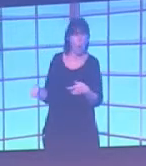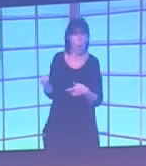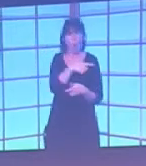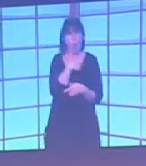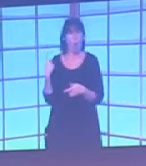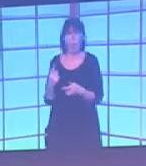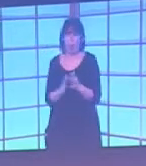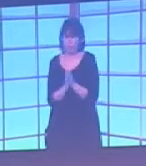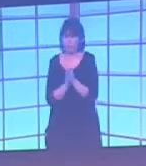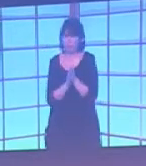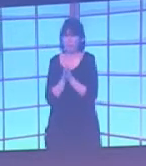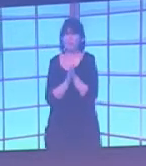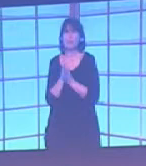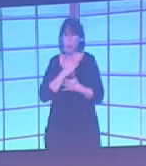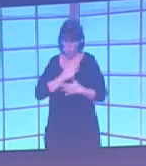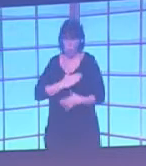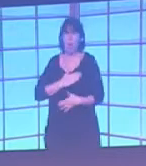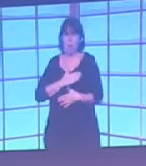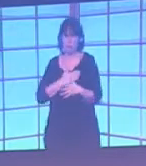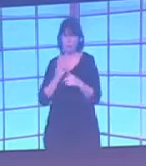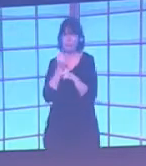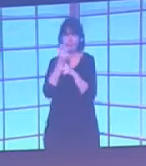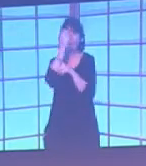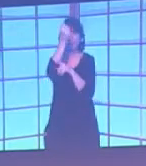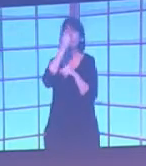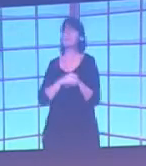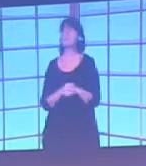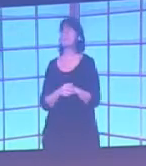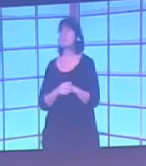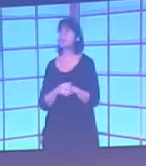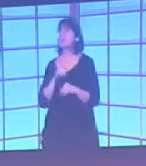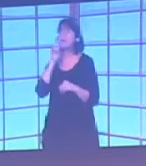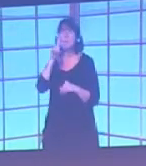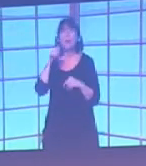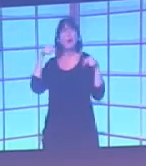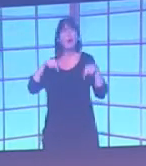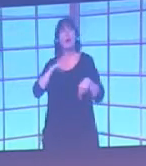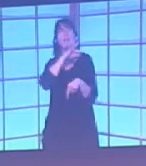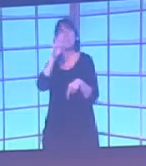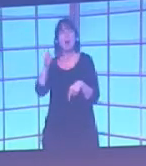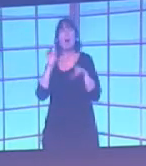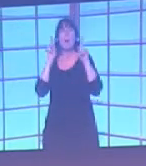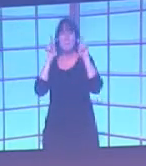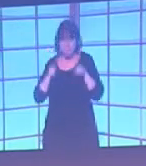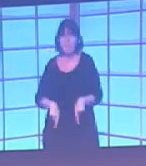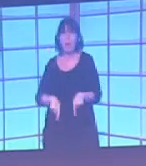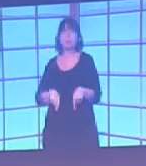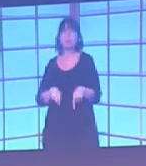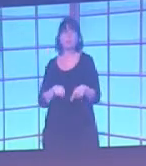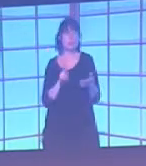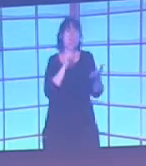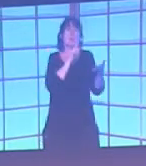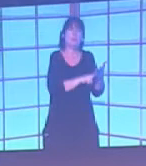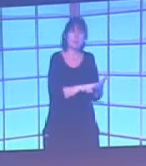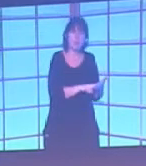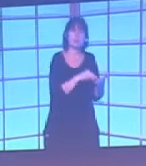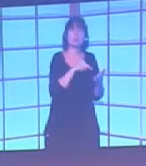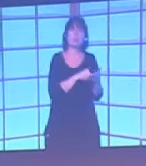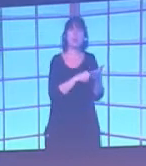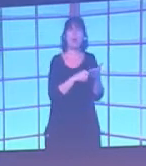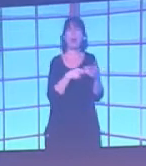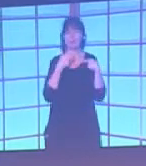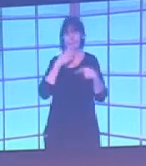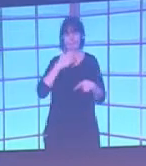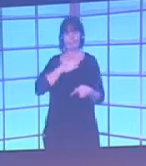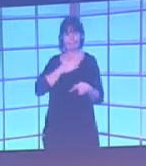it. And I understand that also you have to register here in France before you can form